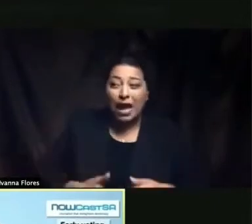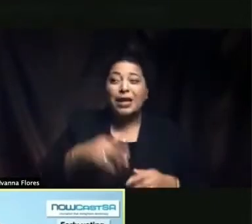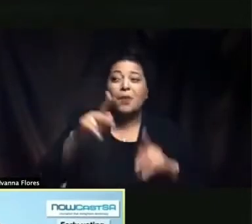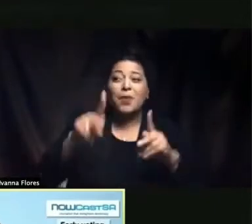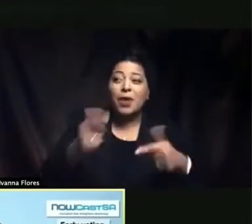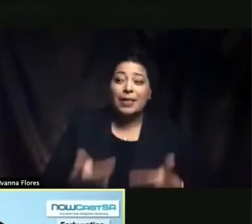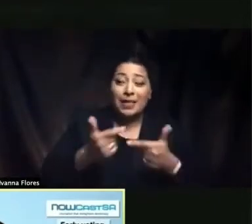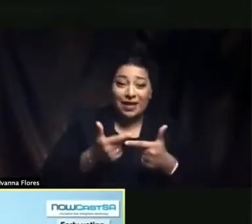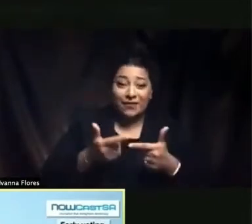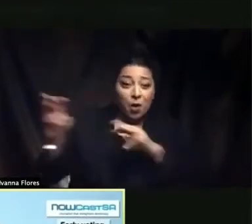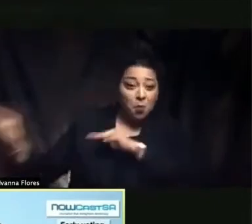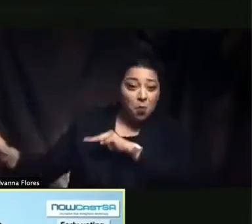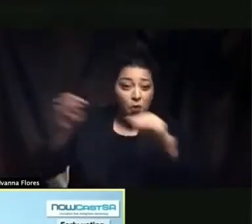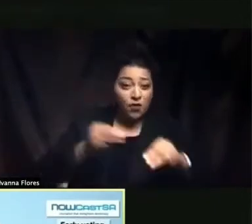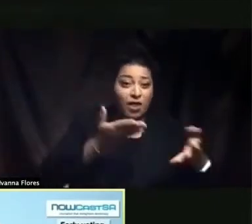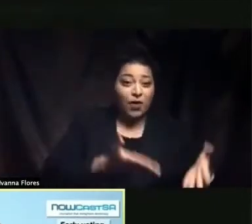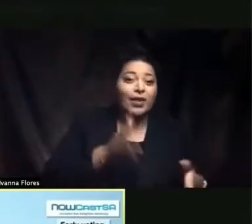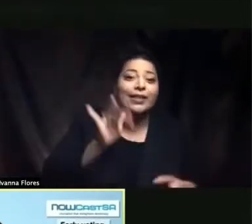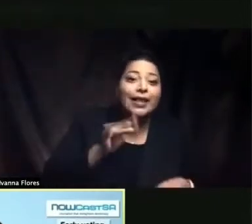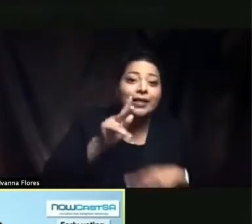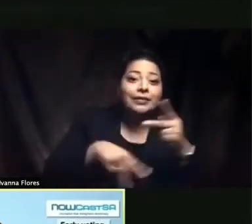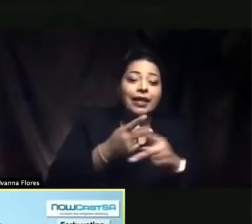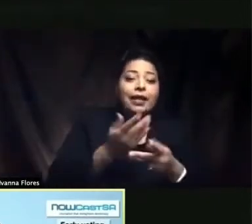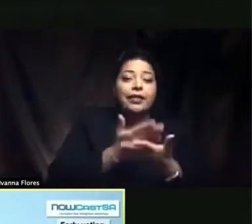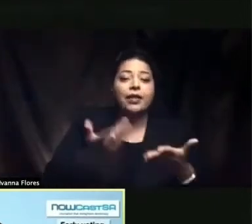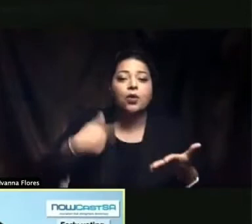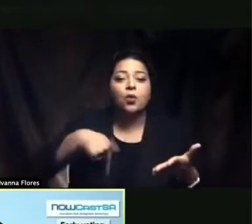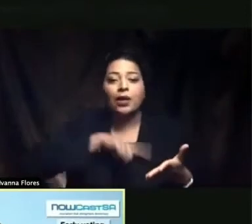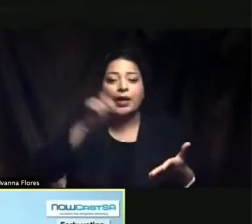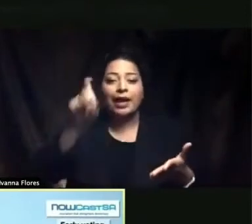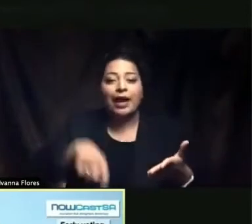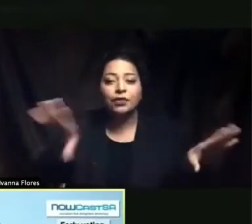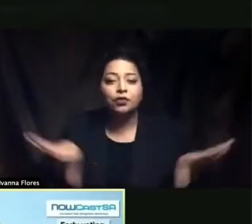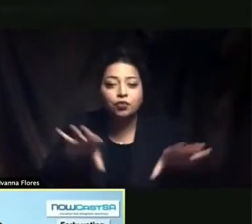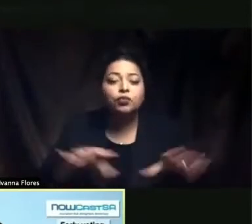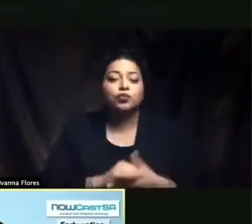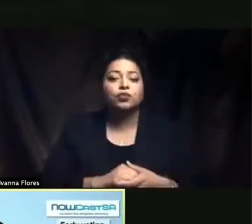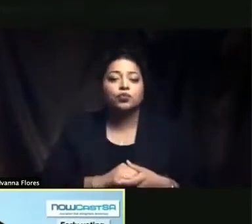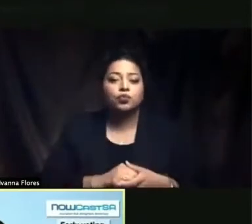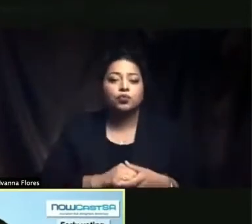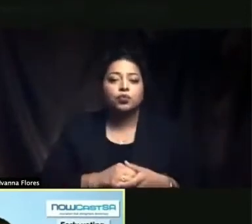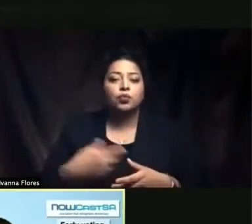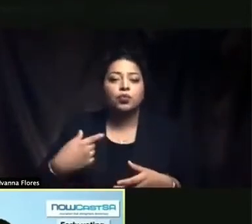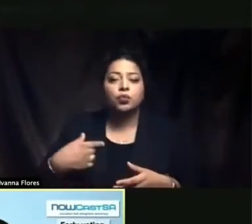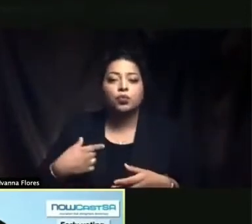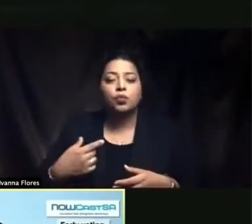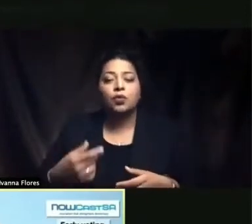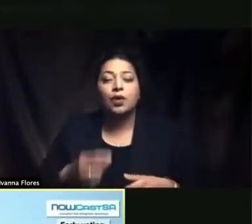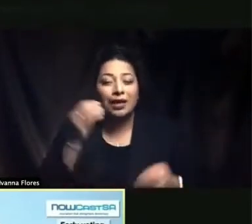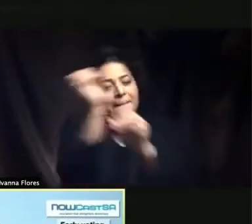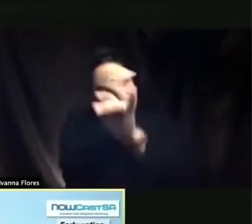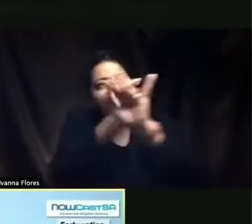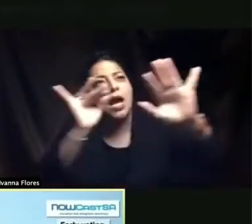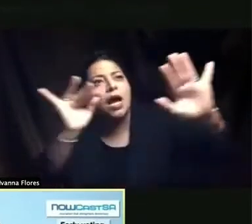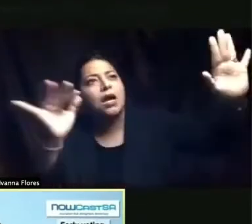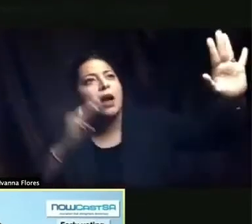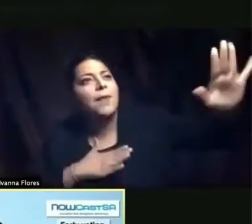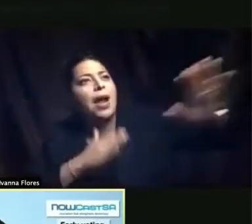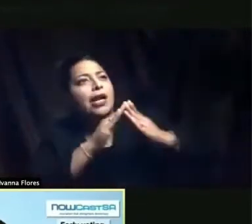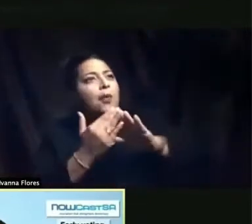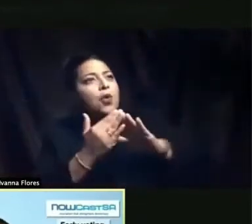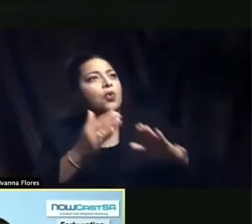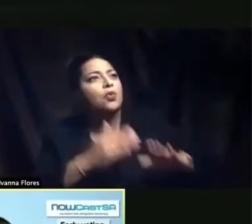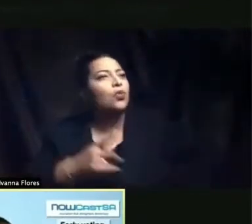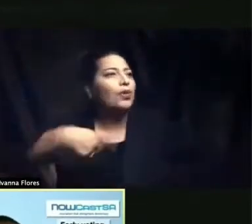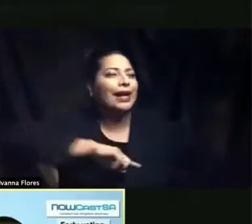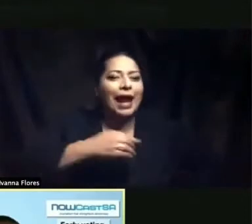their neighborhoods. See, those are the type of things that we need to do. Like, we need to strengthen our neighborhood associations. So imagine if my neighborhood, Wheatley Heights, we